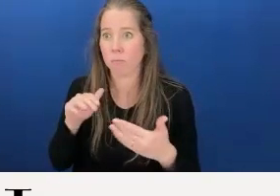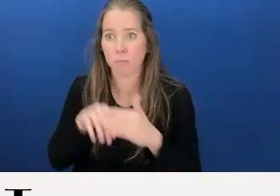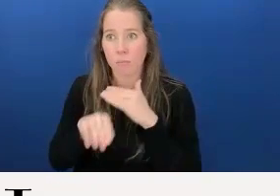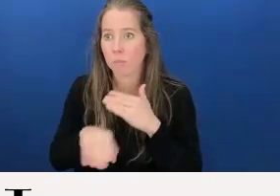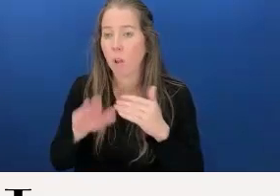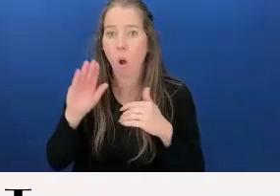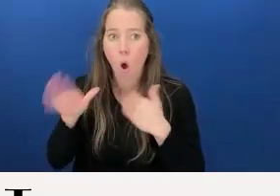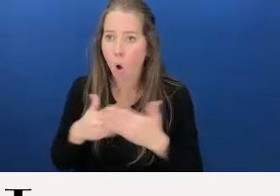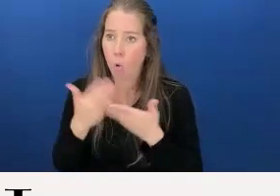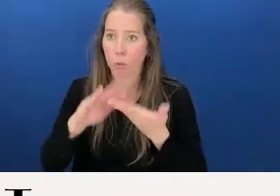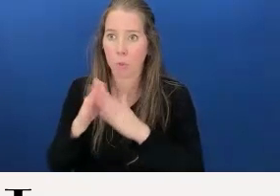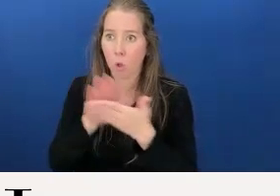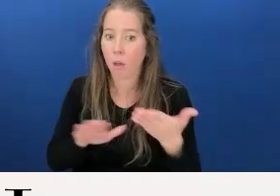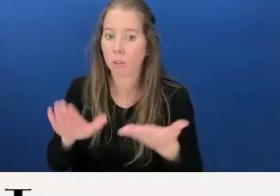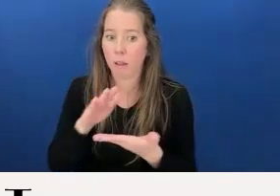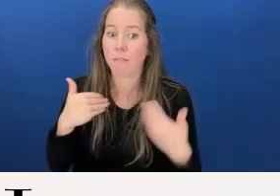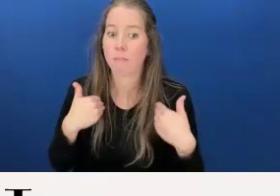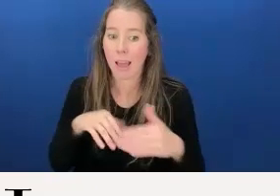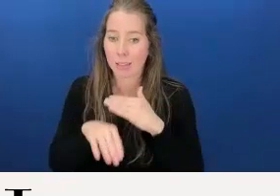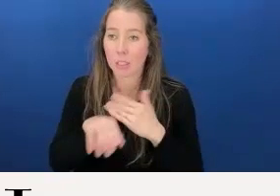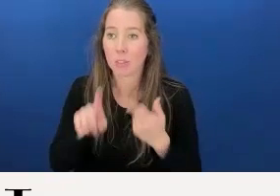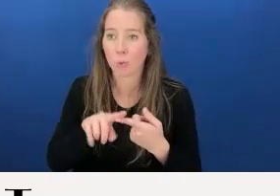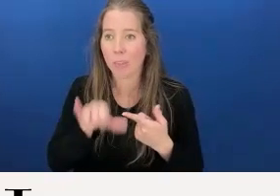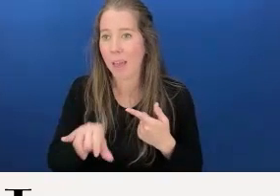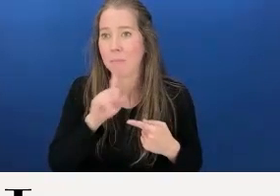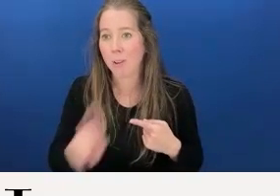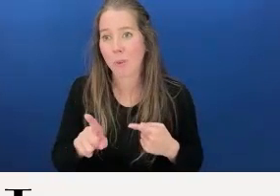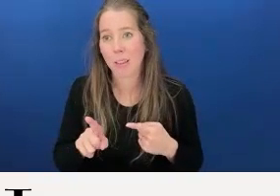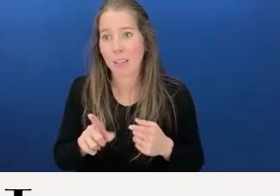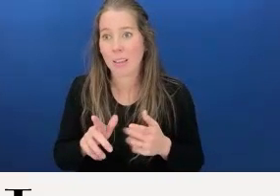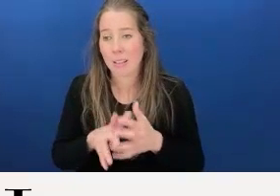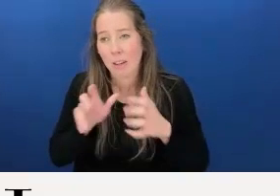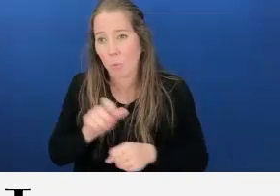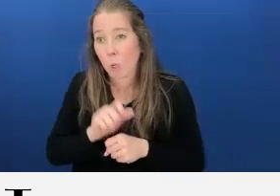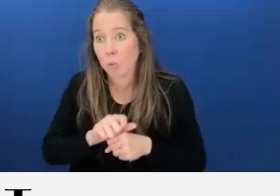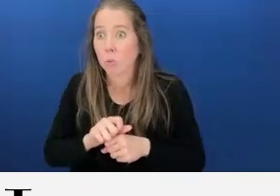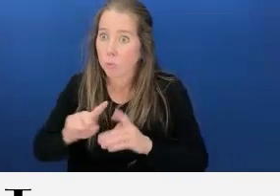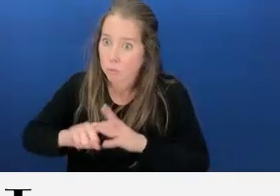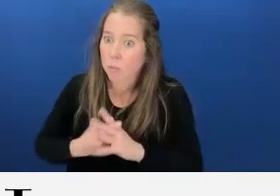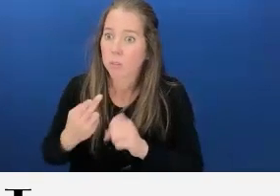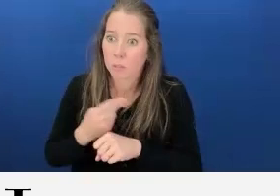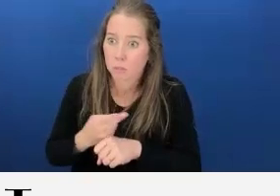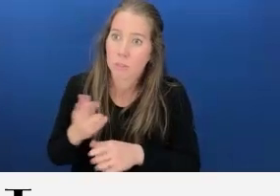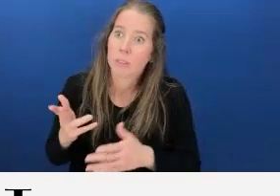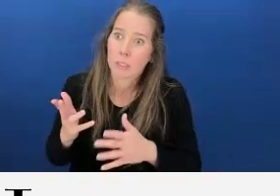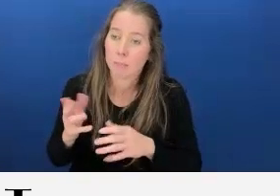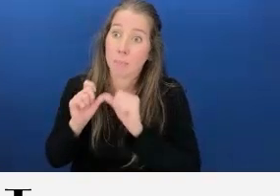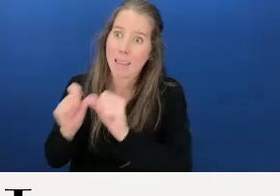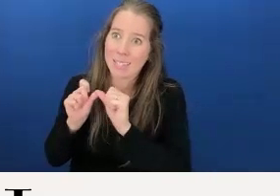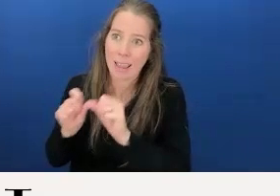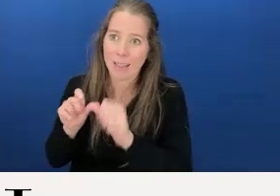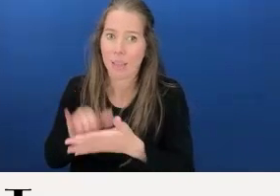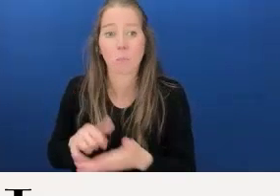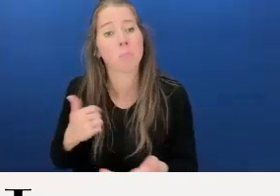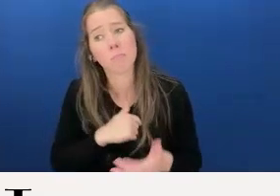it. It's just a little intensive to launch it and feed it and maintain it. So we're going to do the